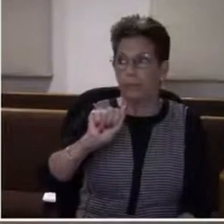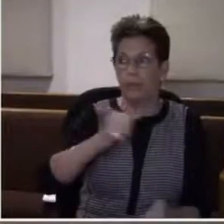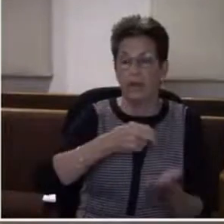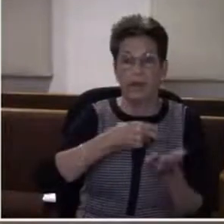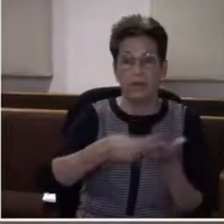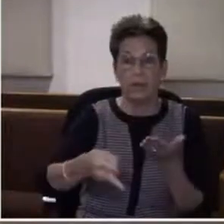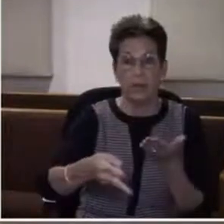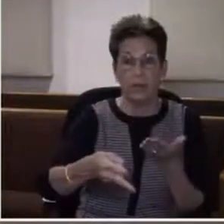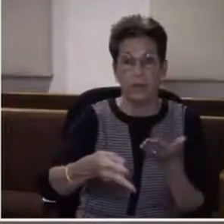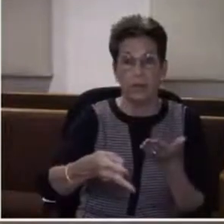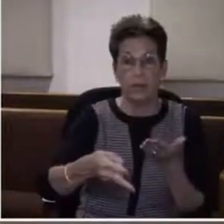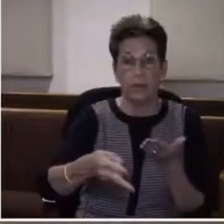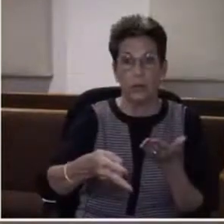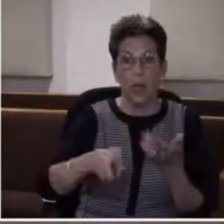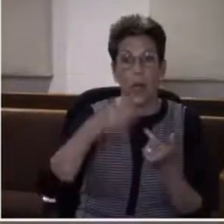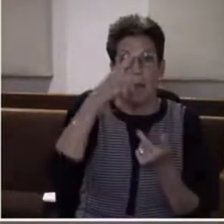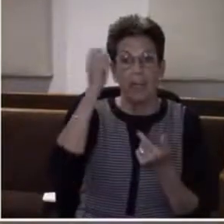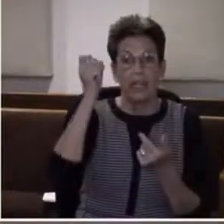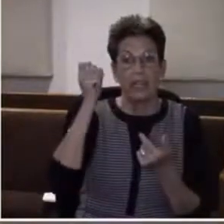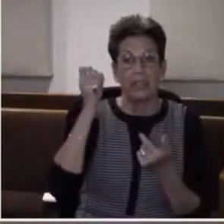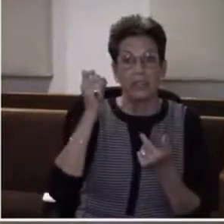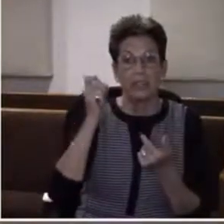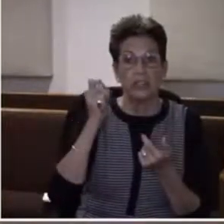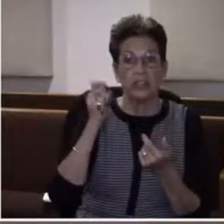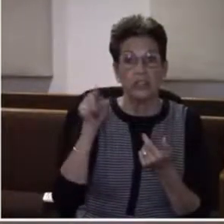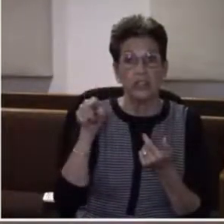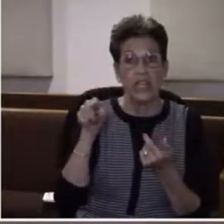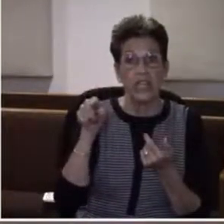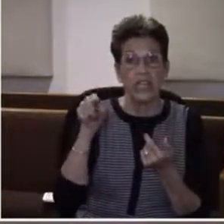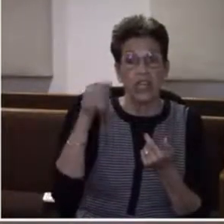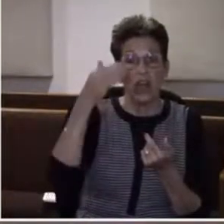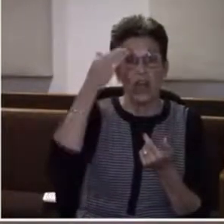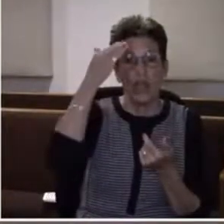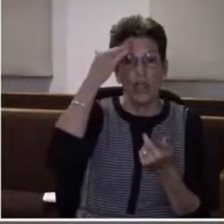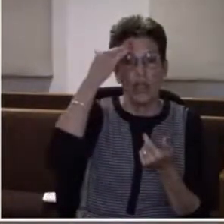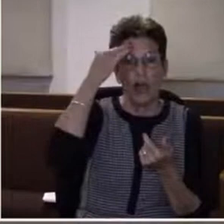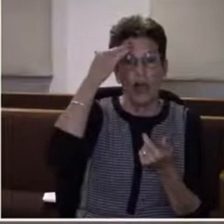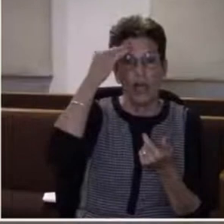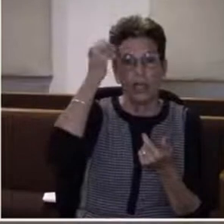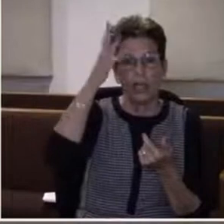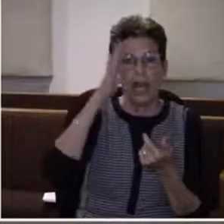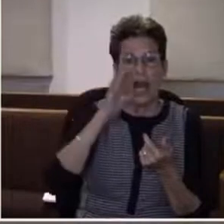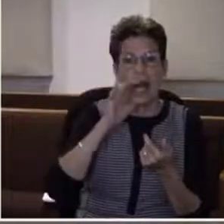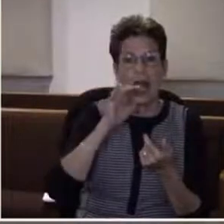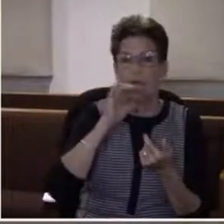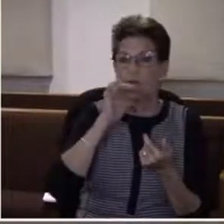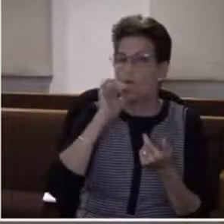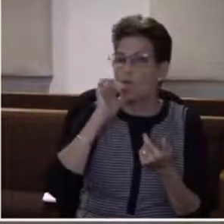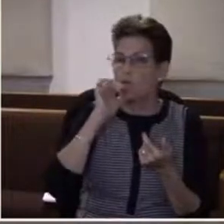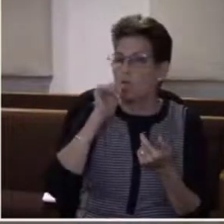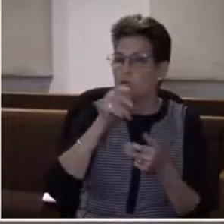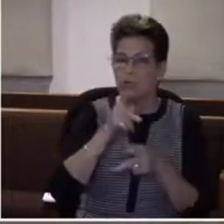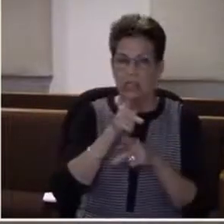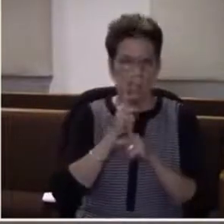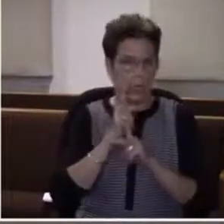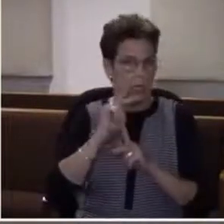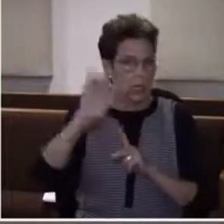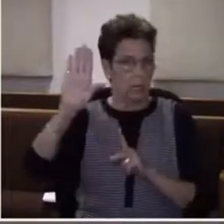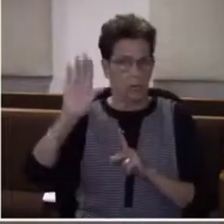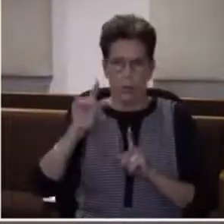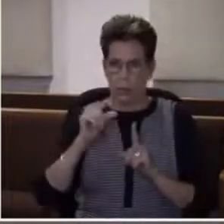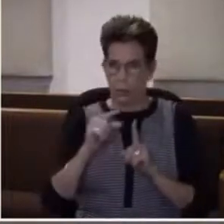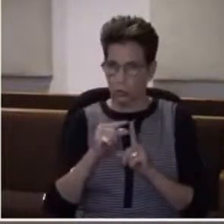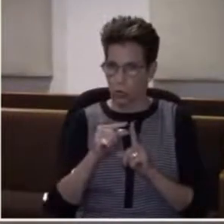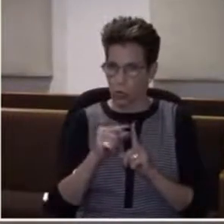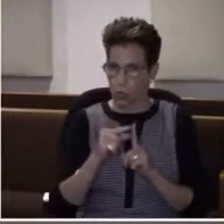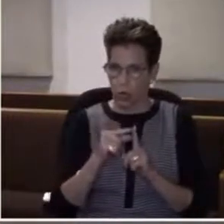where she thought life was too hard for God. She thought God couldn't keep his word. Sarah would